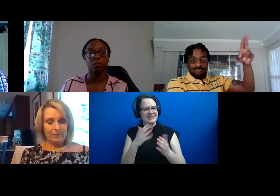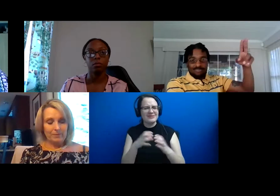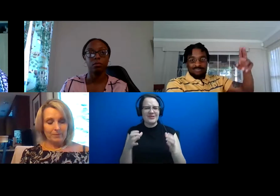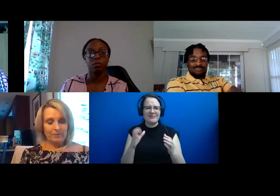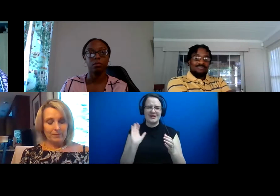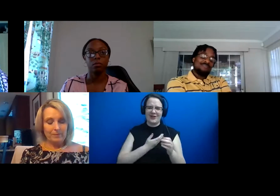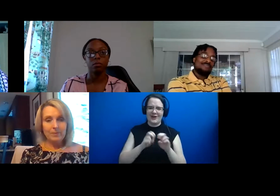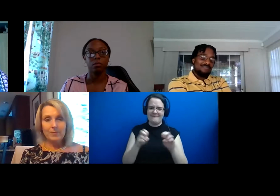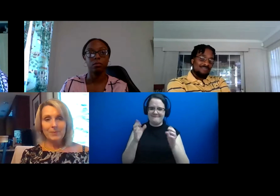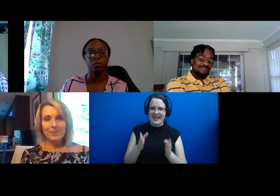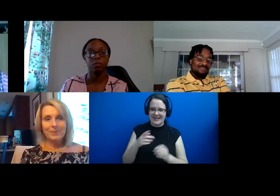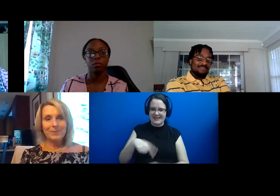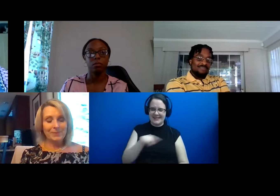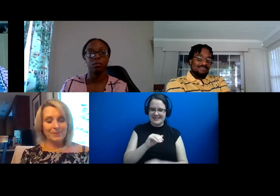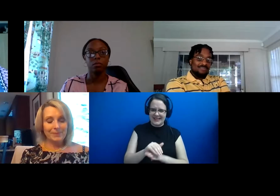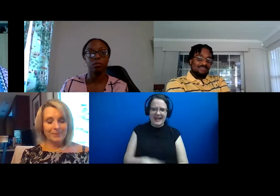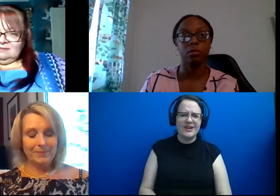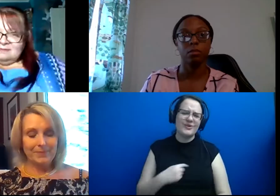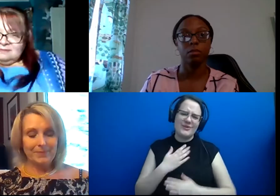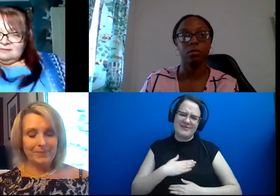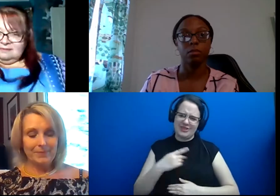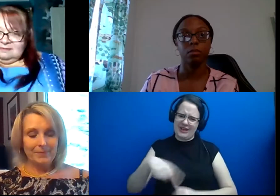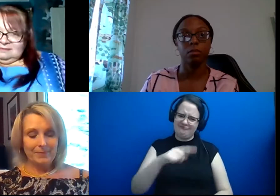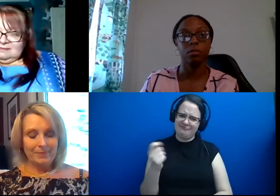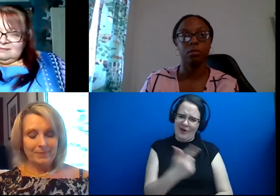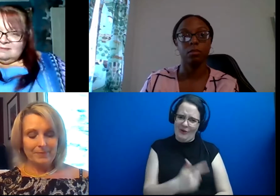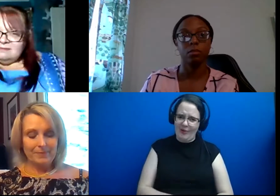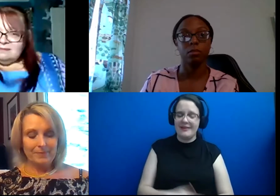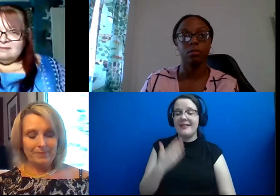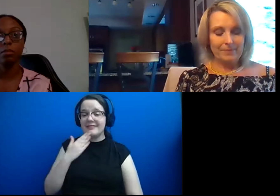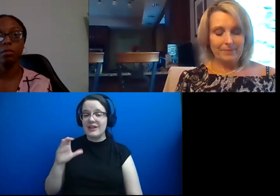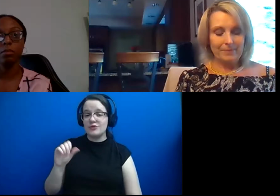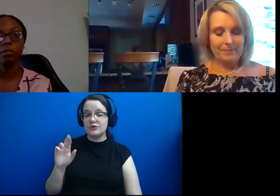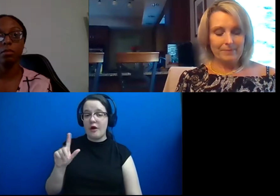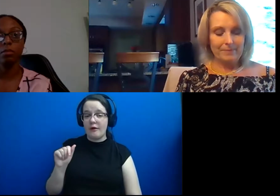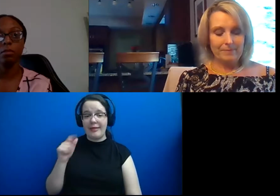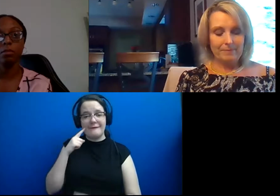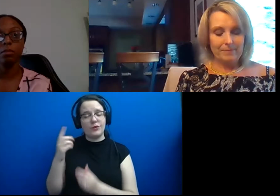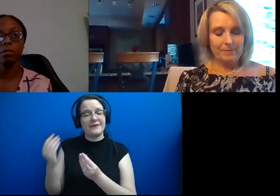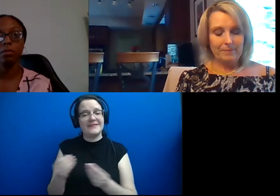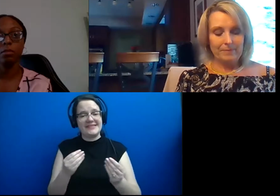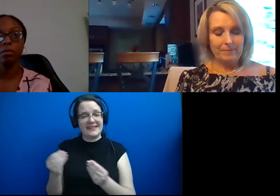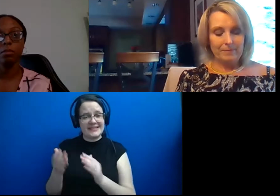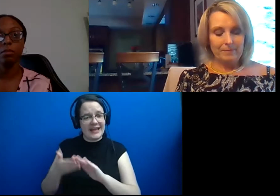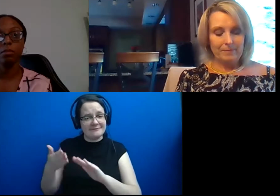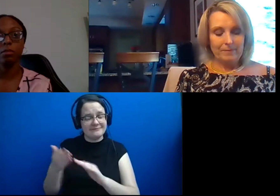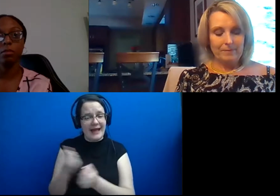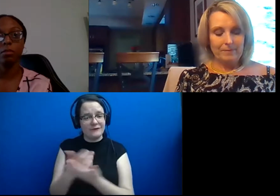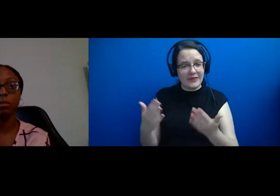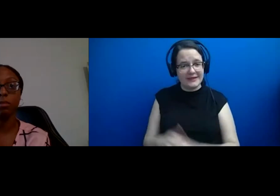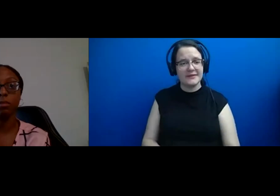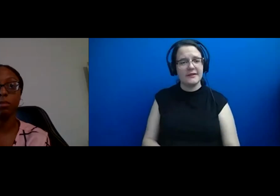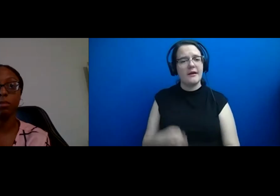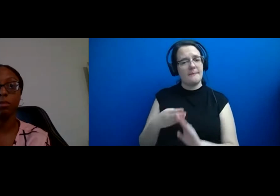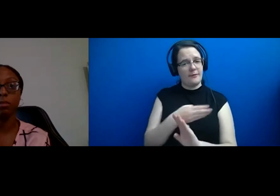We appreciate all of you. Thank you to Carla for facilitating everything. Before we move on, we